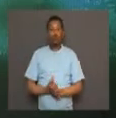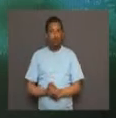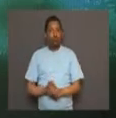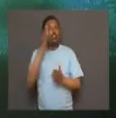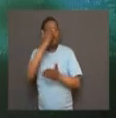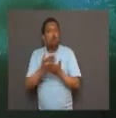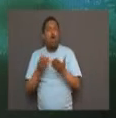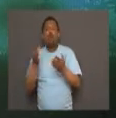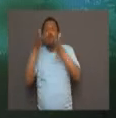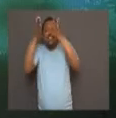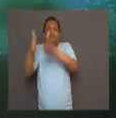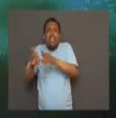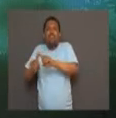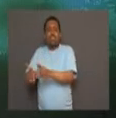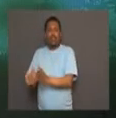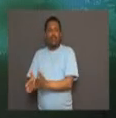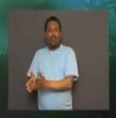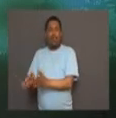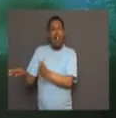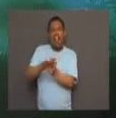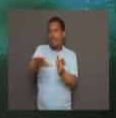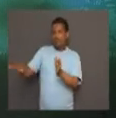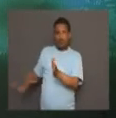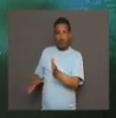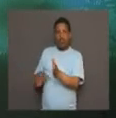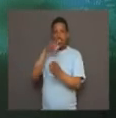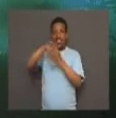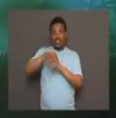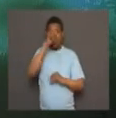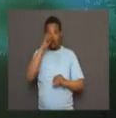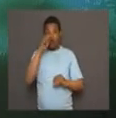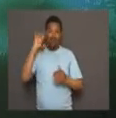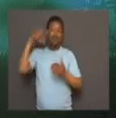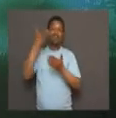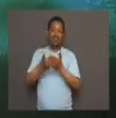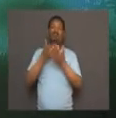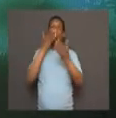you will learn about some of the specific lakes in